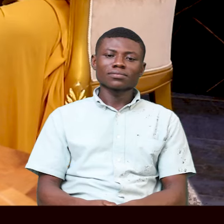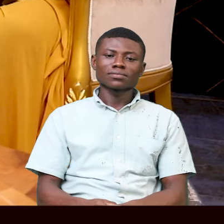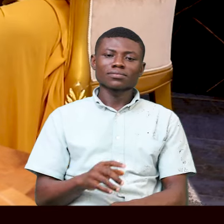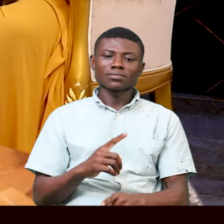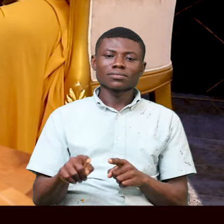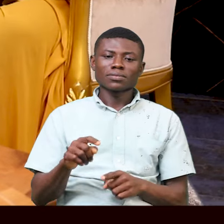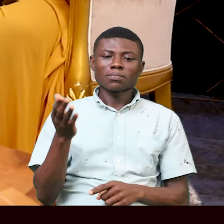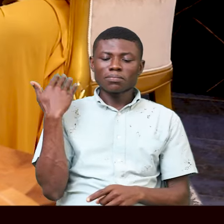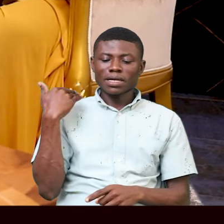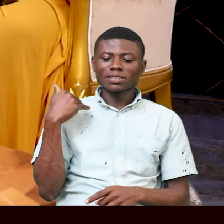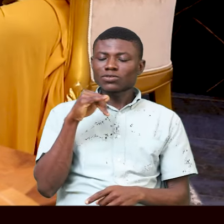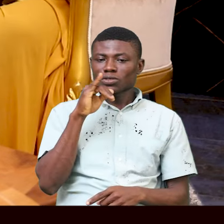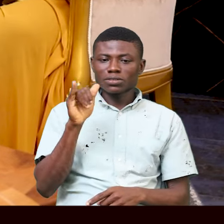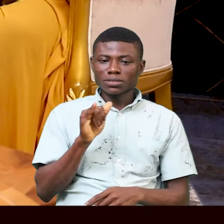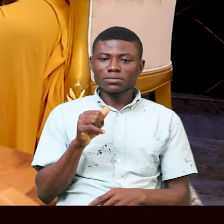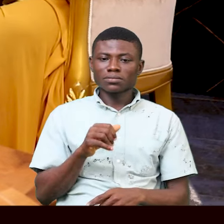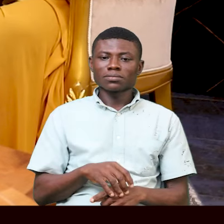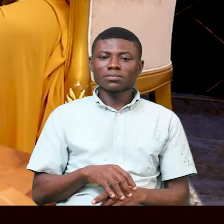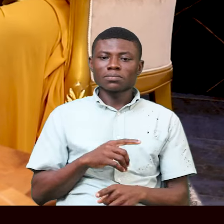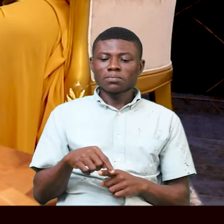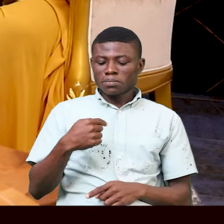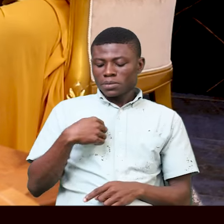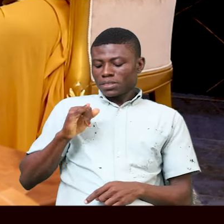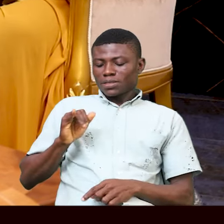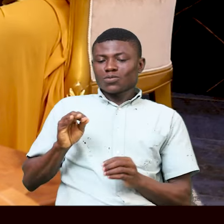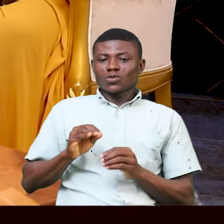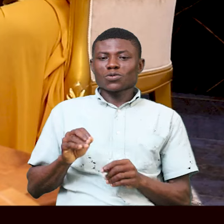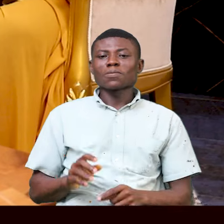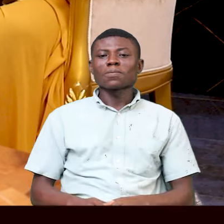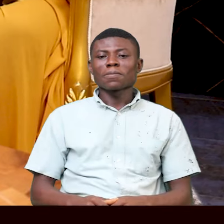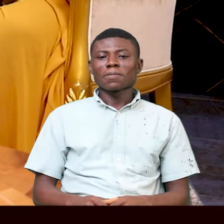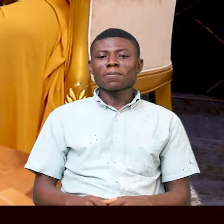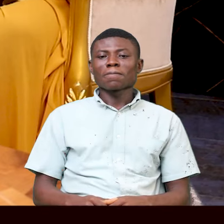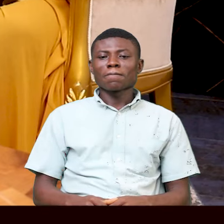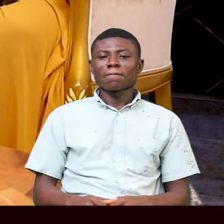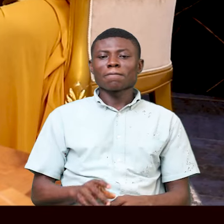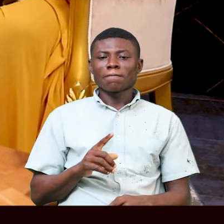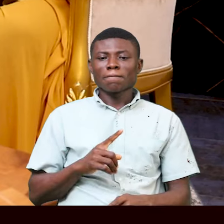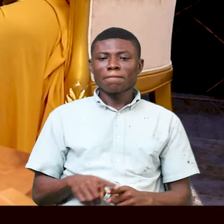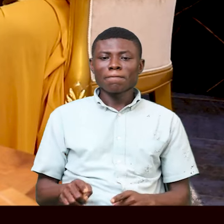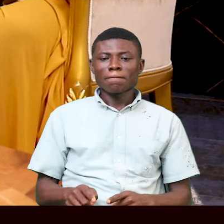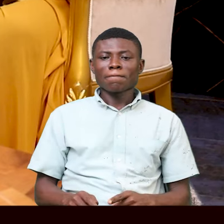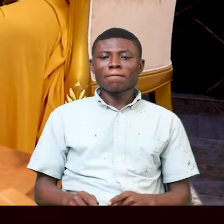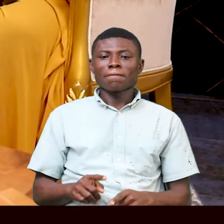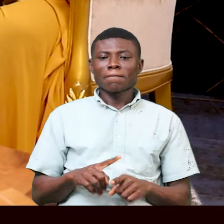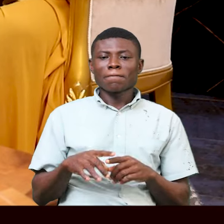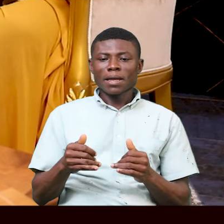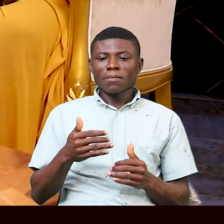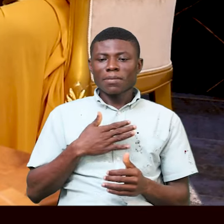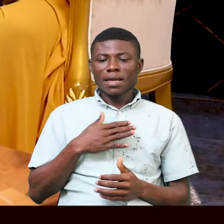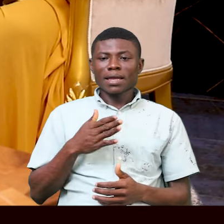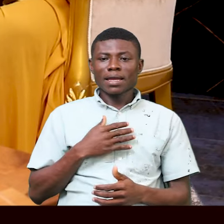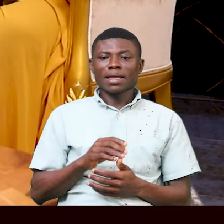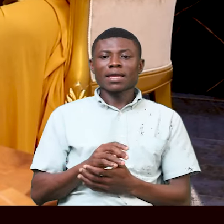Na on tisenia otie. Sure. Me so mean tisenia mitie. But o ye mi exam